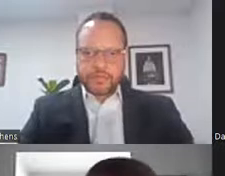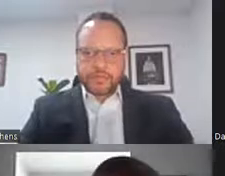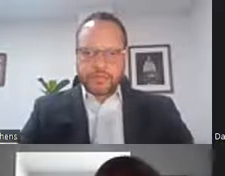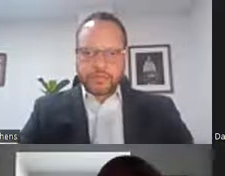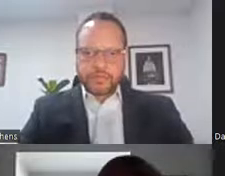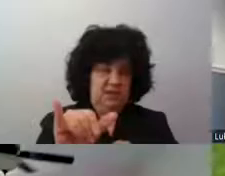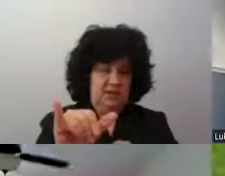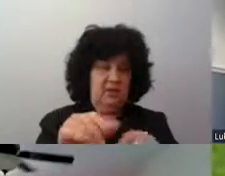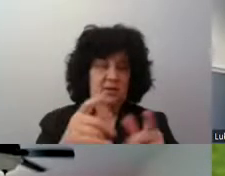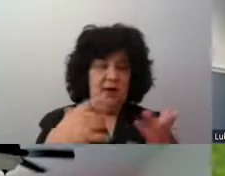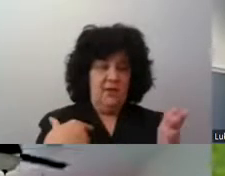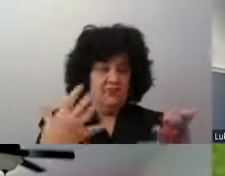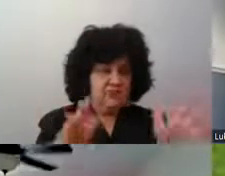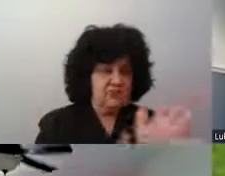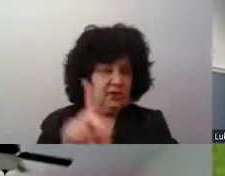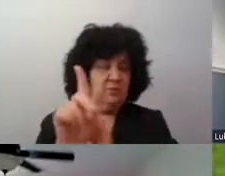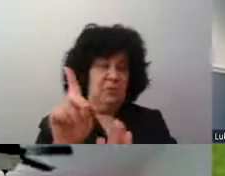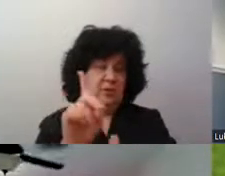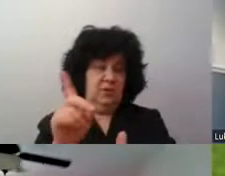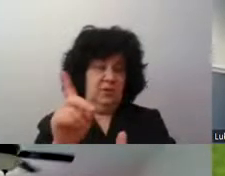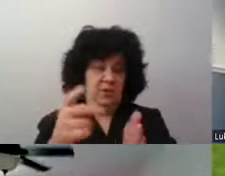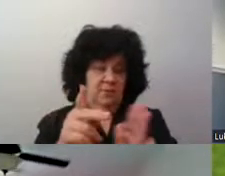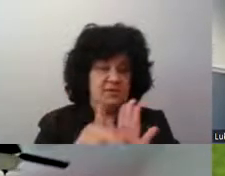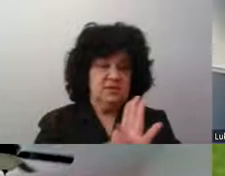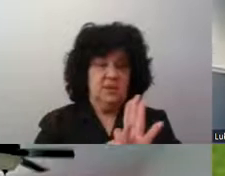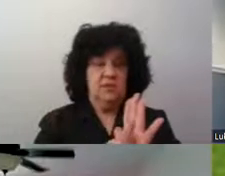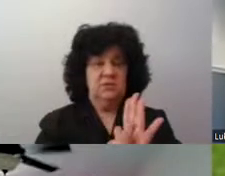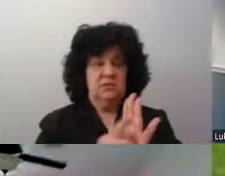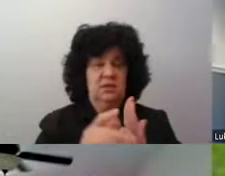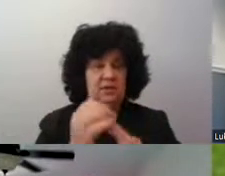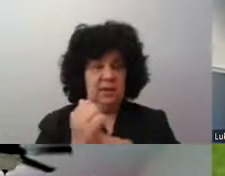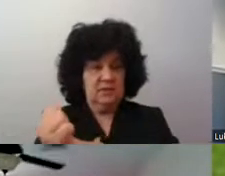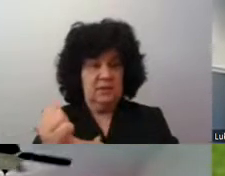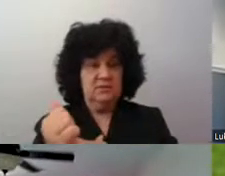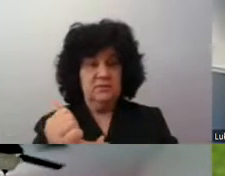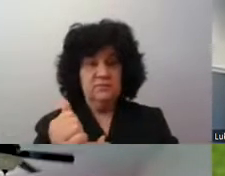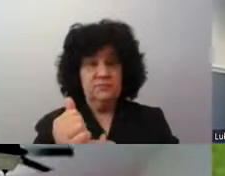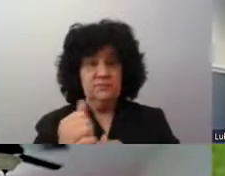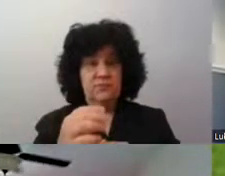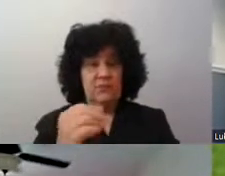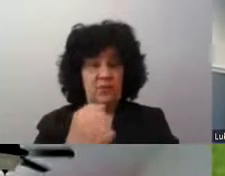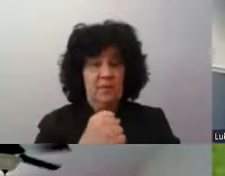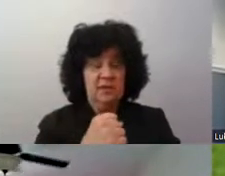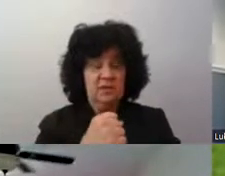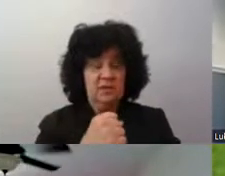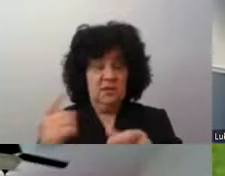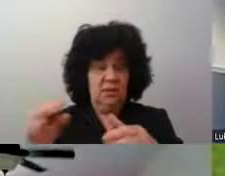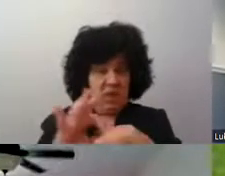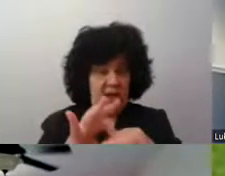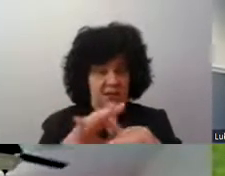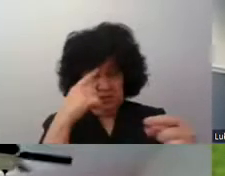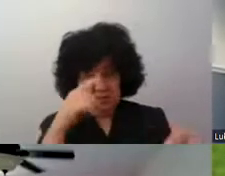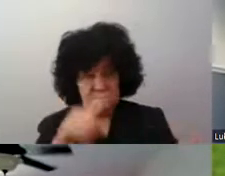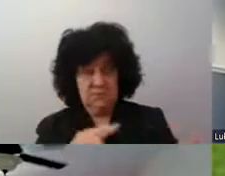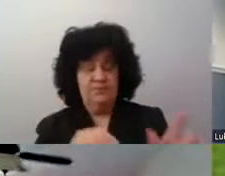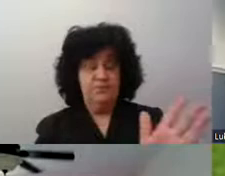from developing policies to drafting clauses, creating guidelines, ensuring compliance with federal regulations, developing